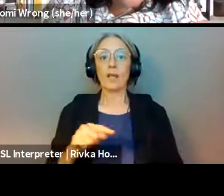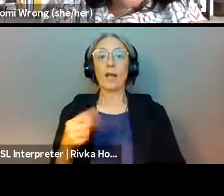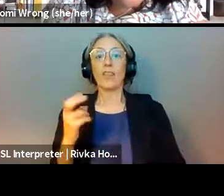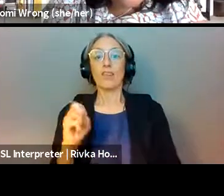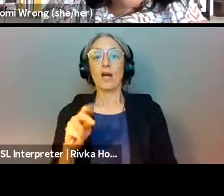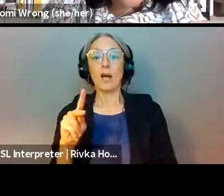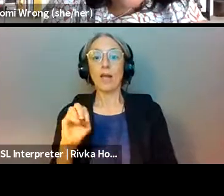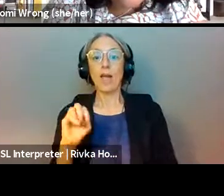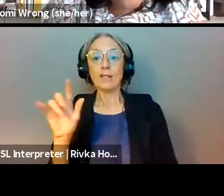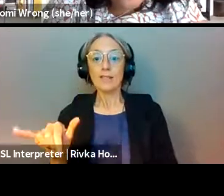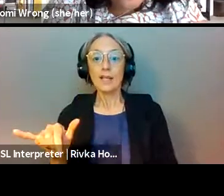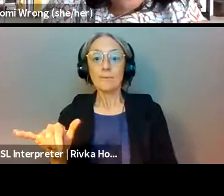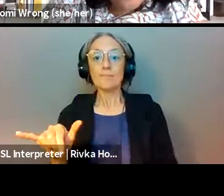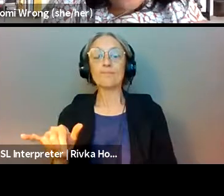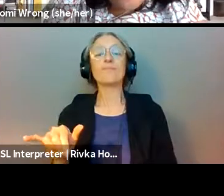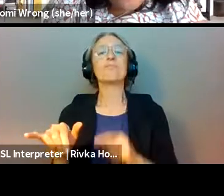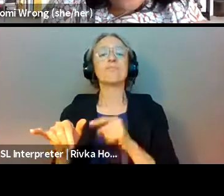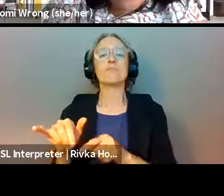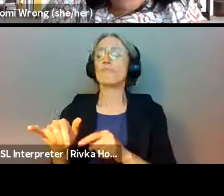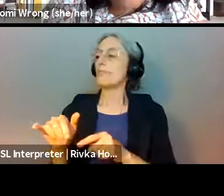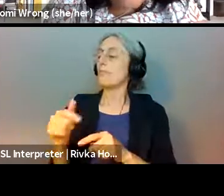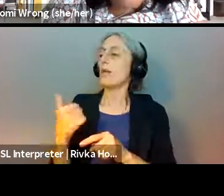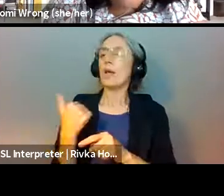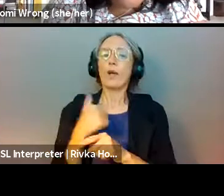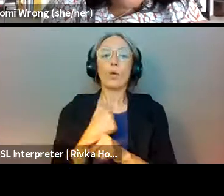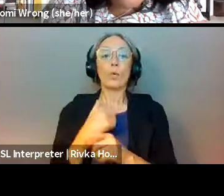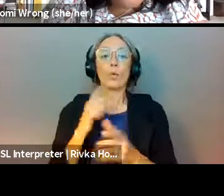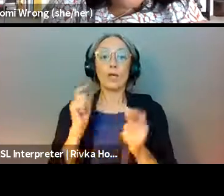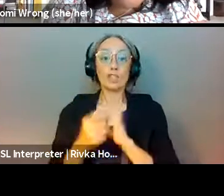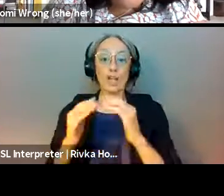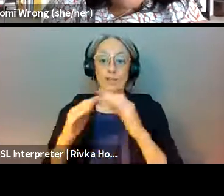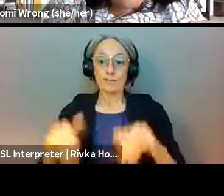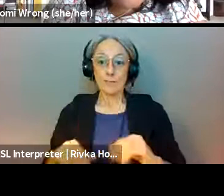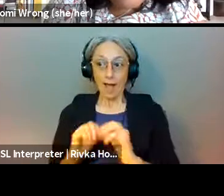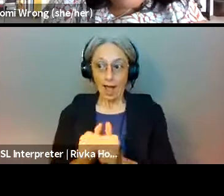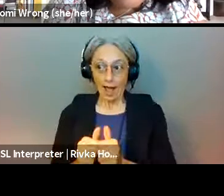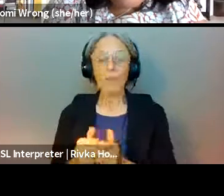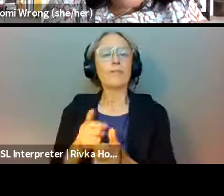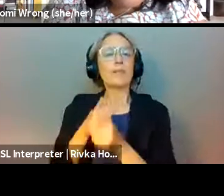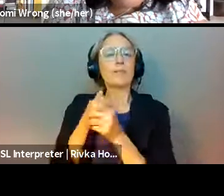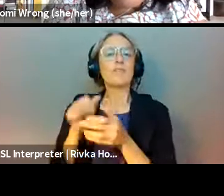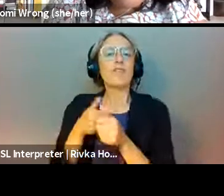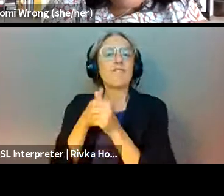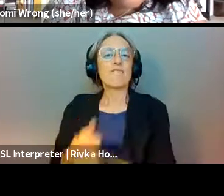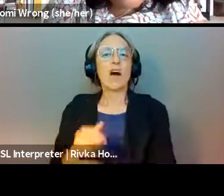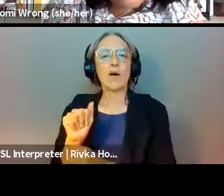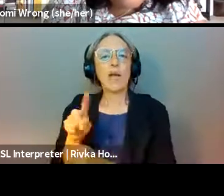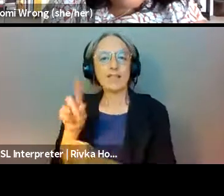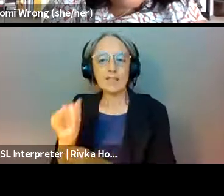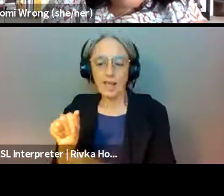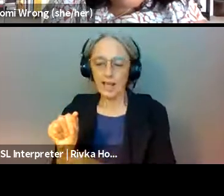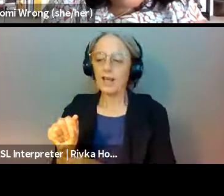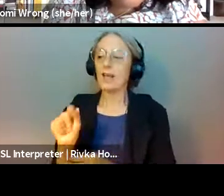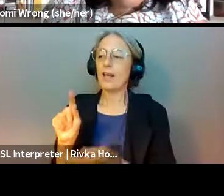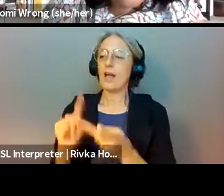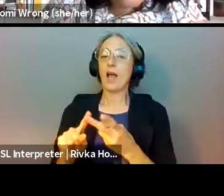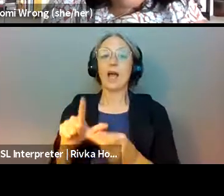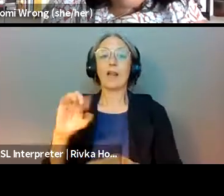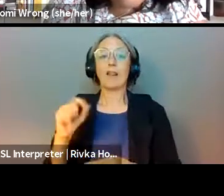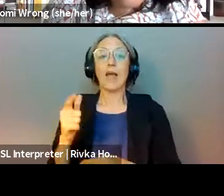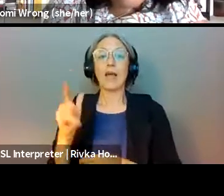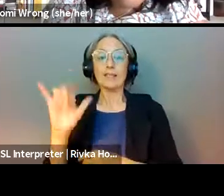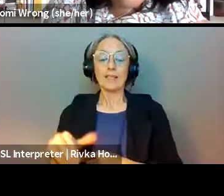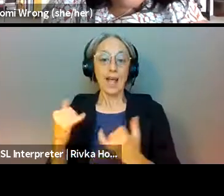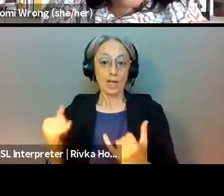of building communities and changing systems is guided and propelled by the promise of the ADA and the legacy and current movements that are